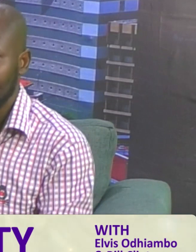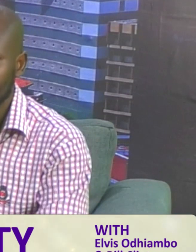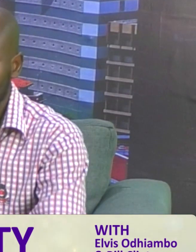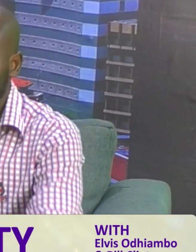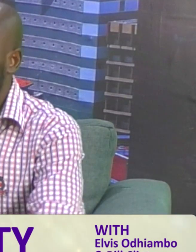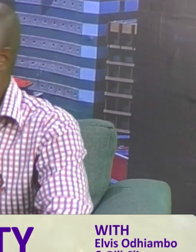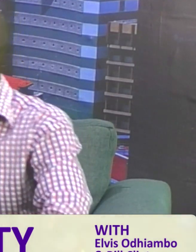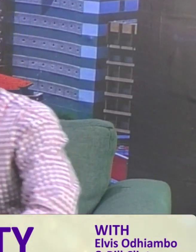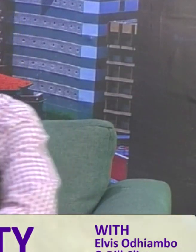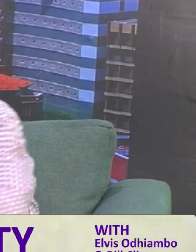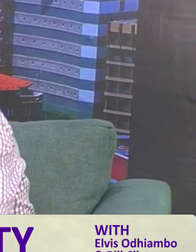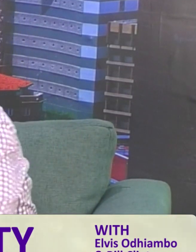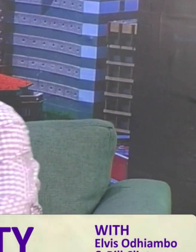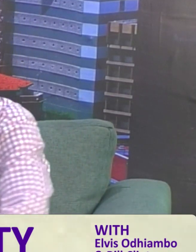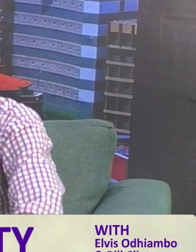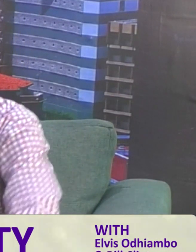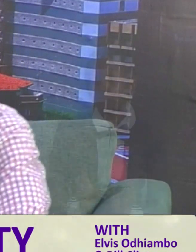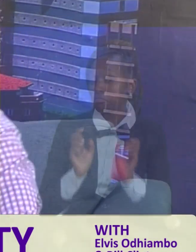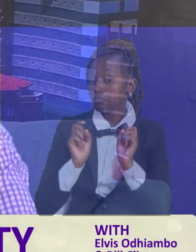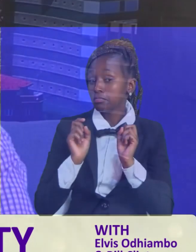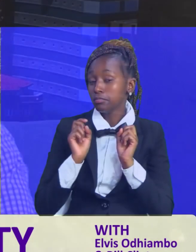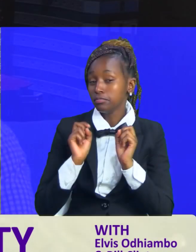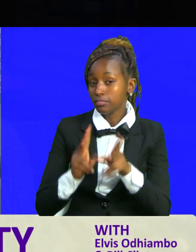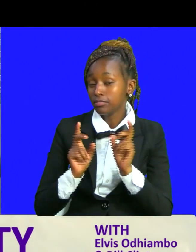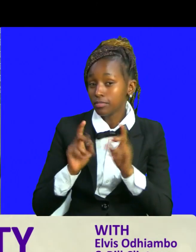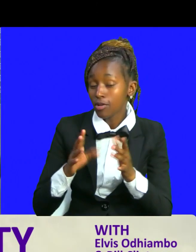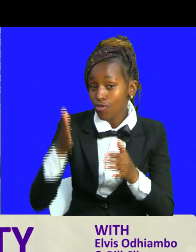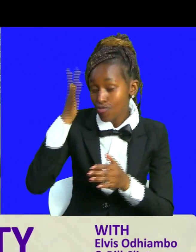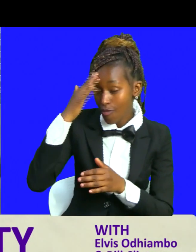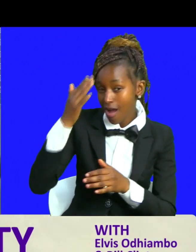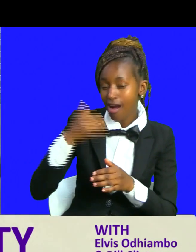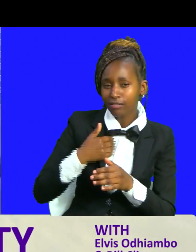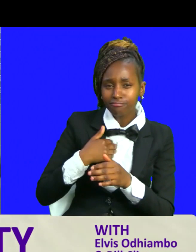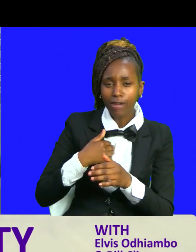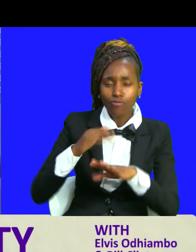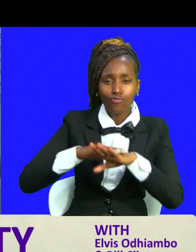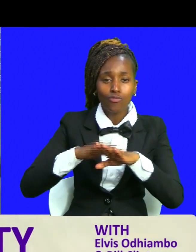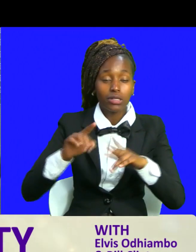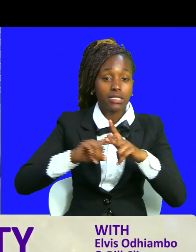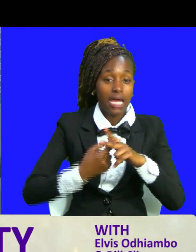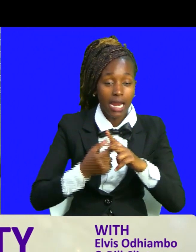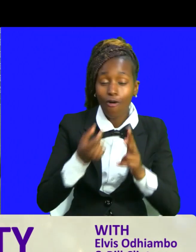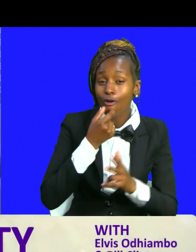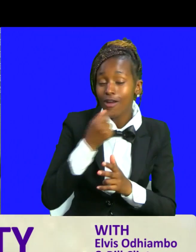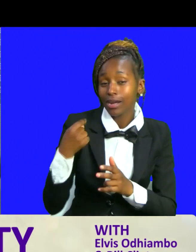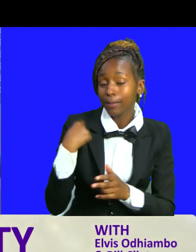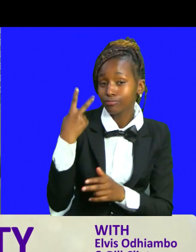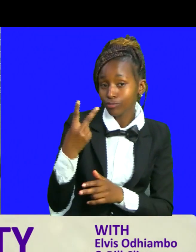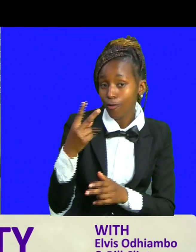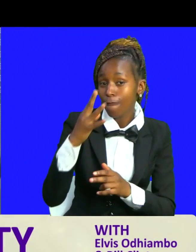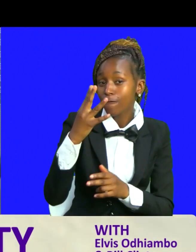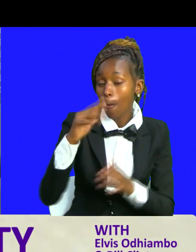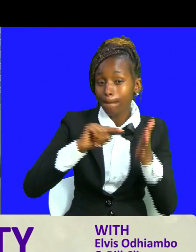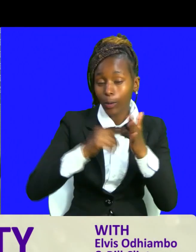4. So okay, give them time. And as far as having a proper start to the season is concerned, Gor Mahia sitting second, just 4 points behind